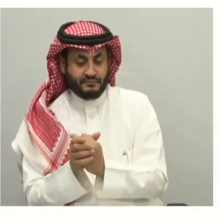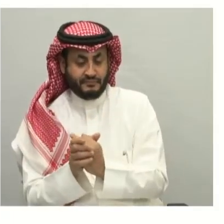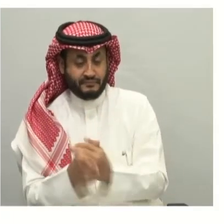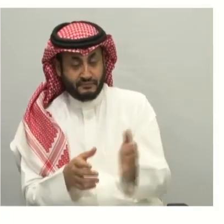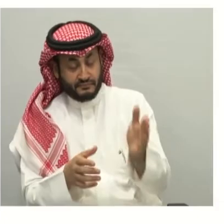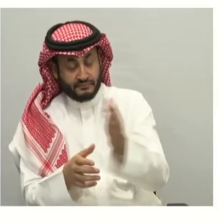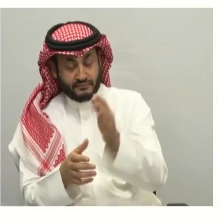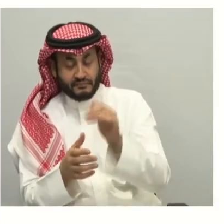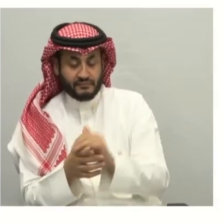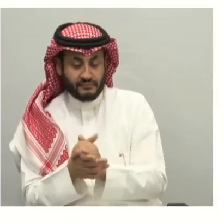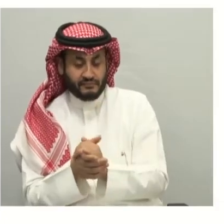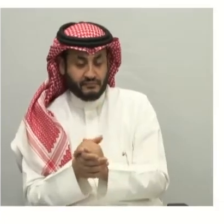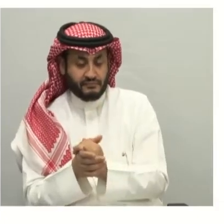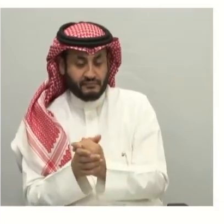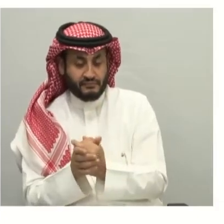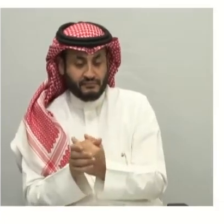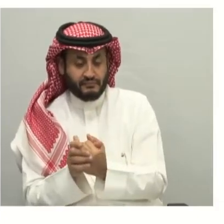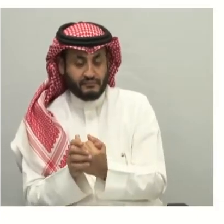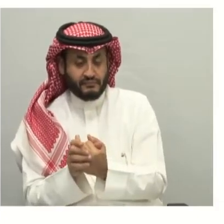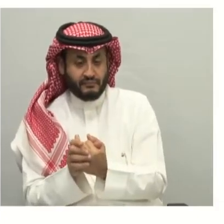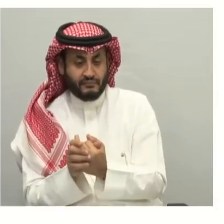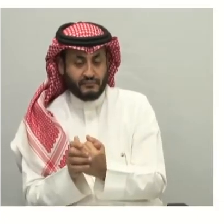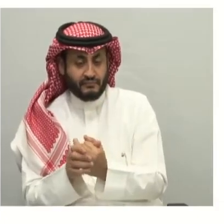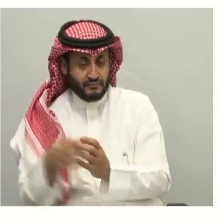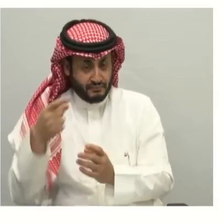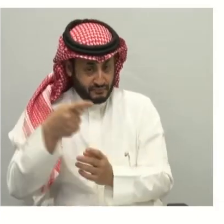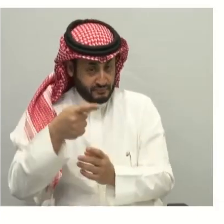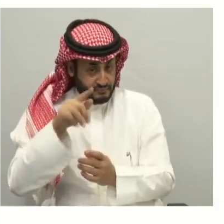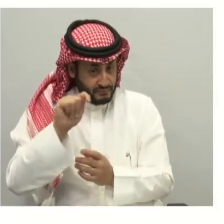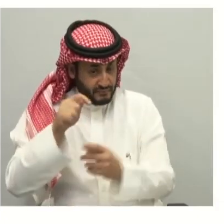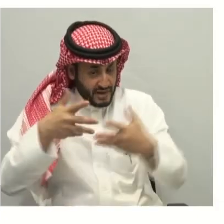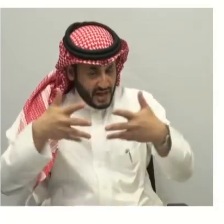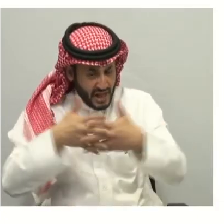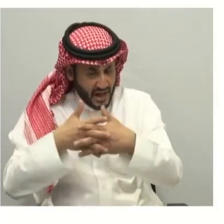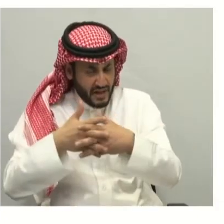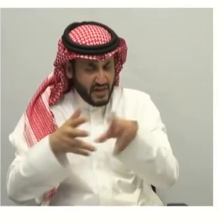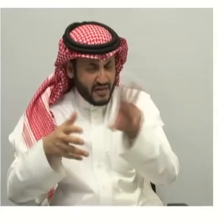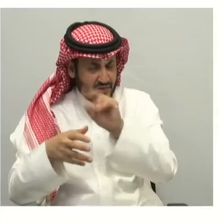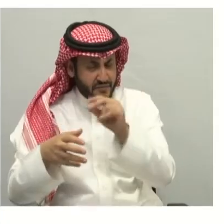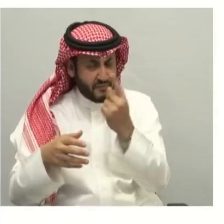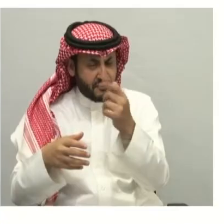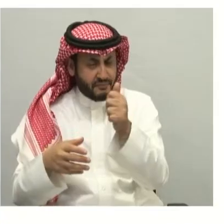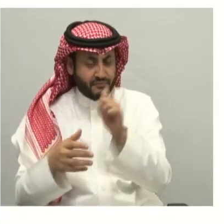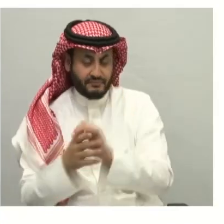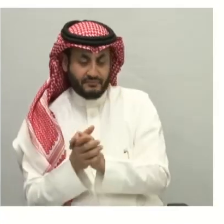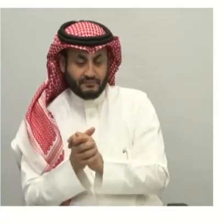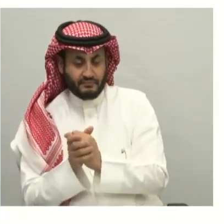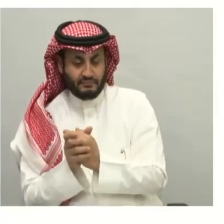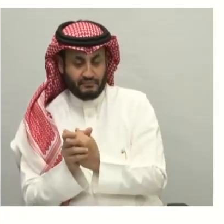Next, what are you going to wear? What are you going to wear?